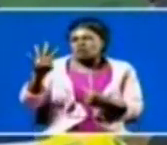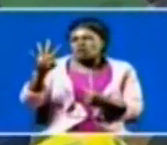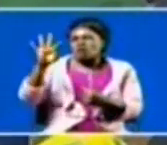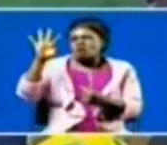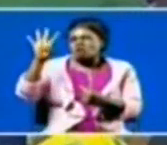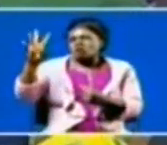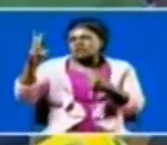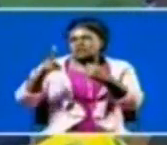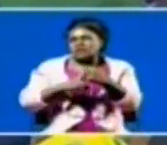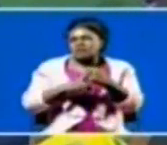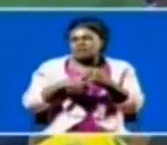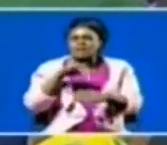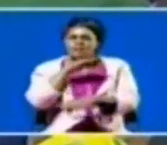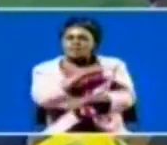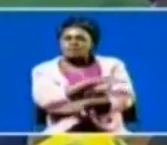p.m.